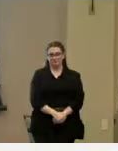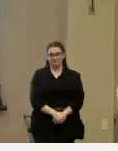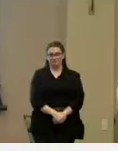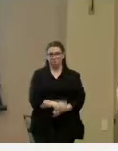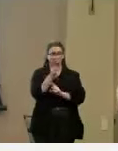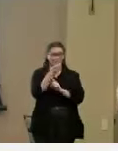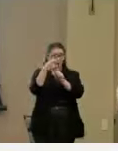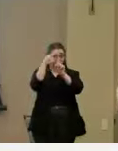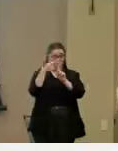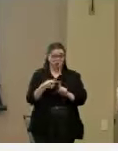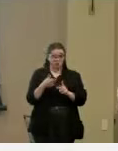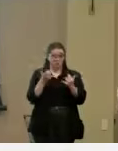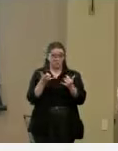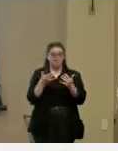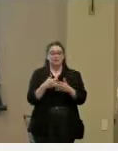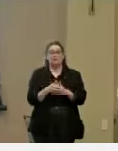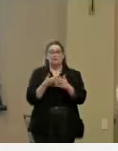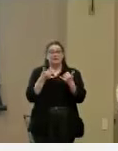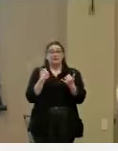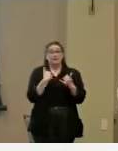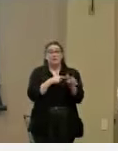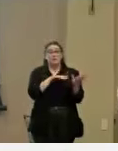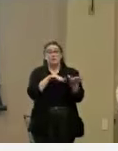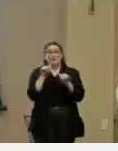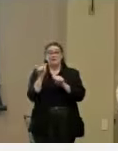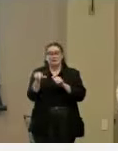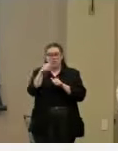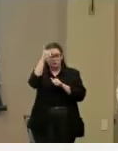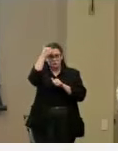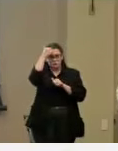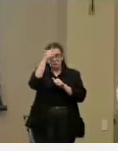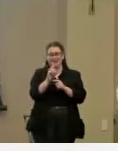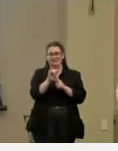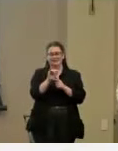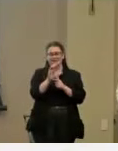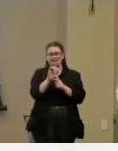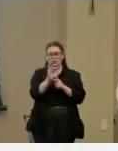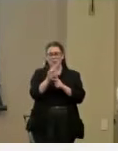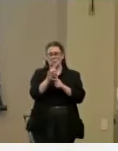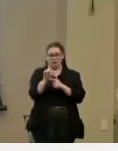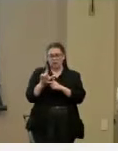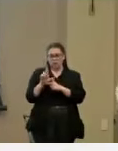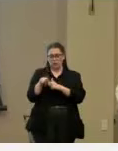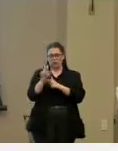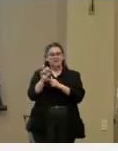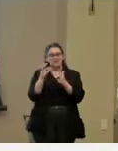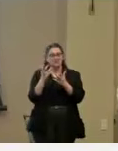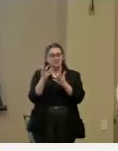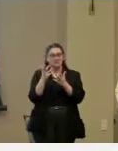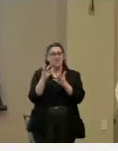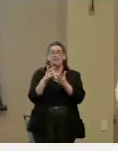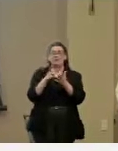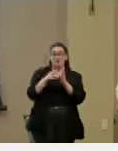So a few goals for today. When we leave here, you are going to know what discoid lupus is. You're going to be able to identify